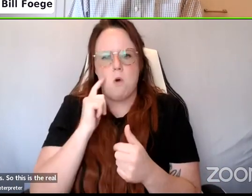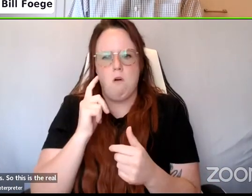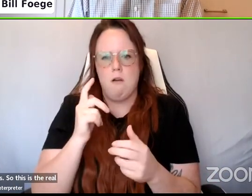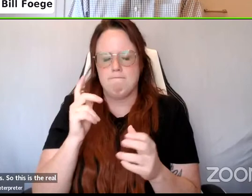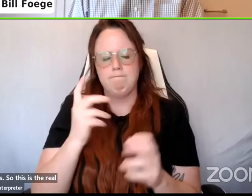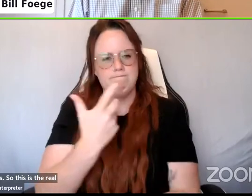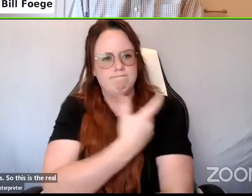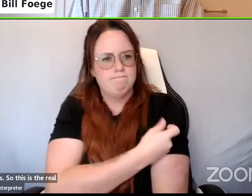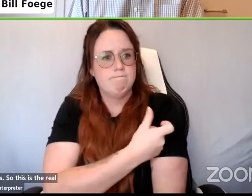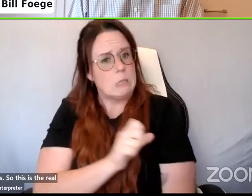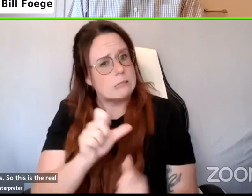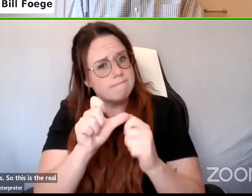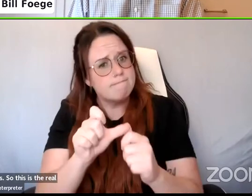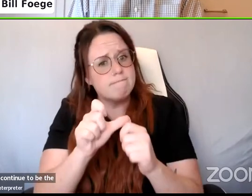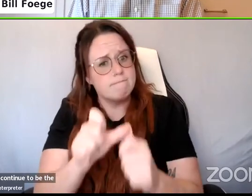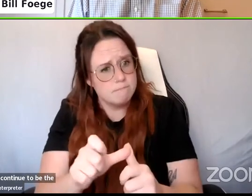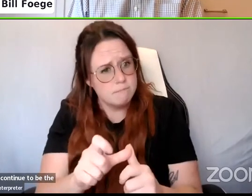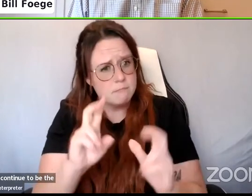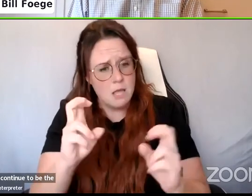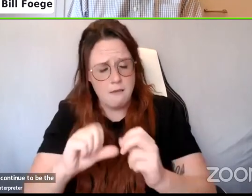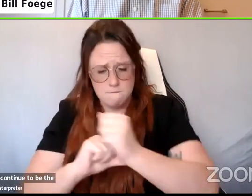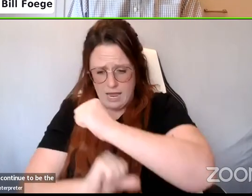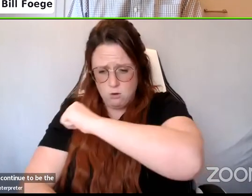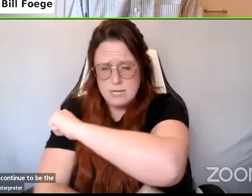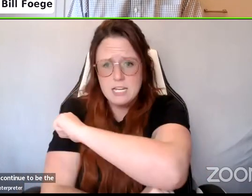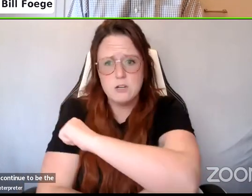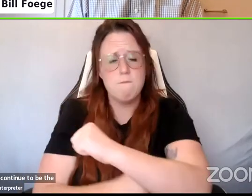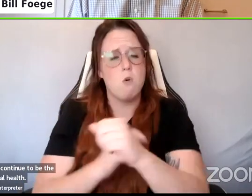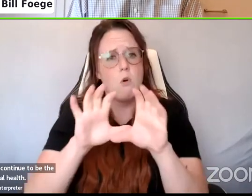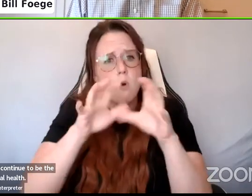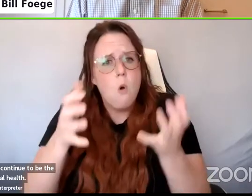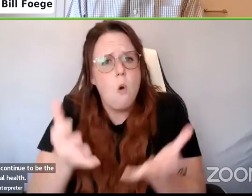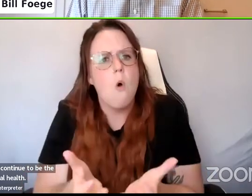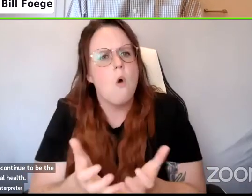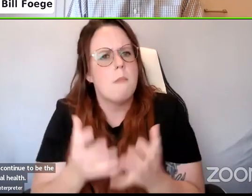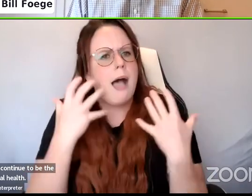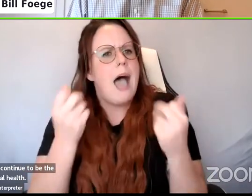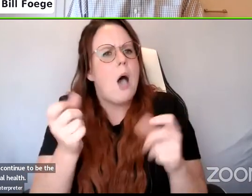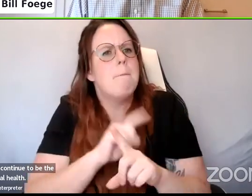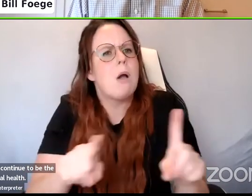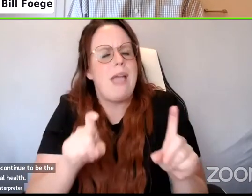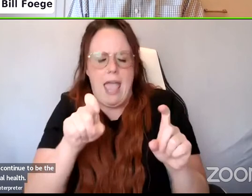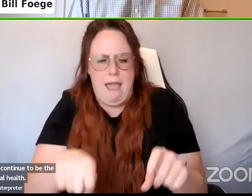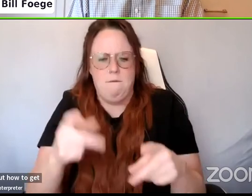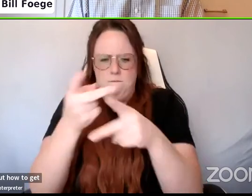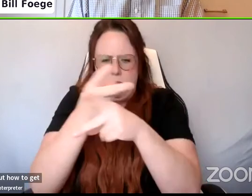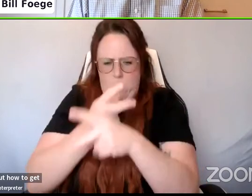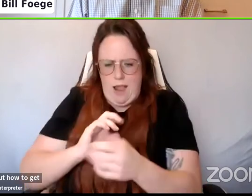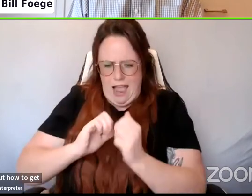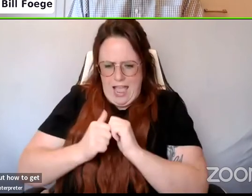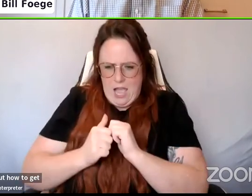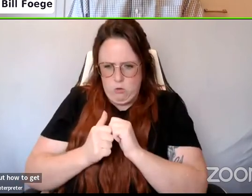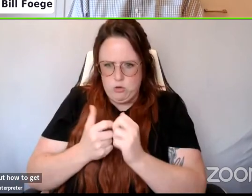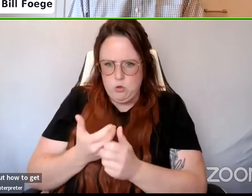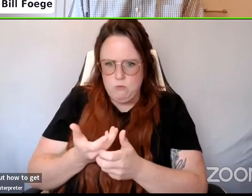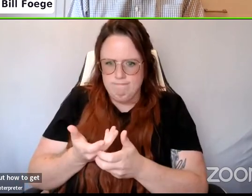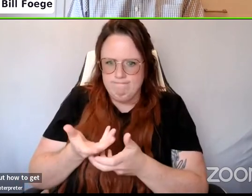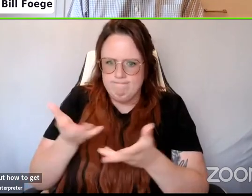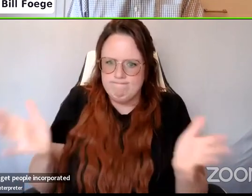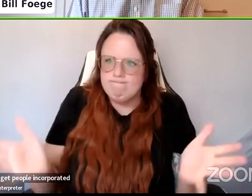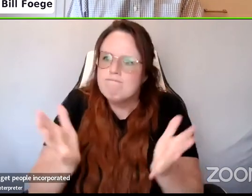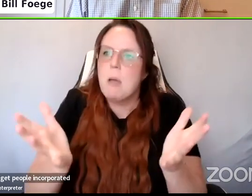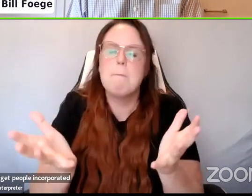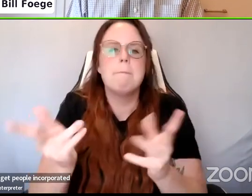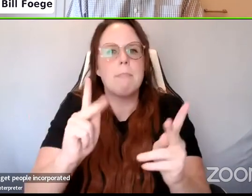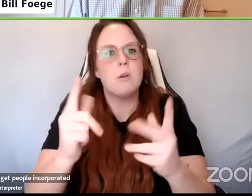continue to be the foundation of global Health but we have to figure out how to get people incorporated into Solutions